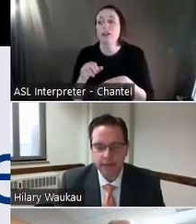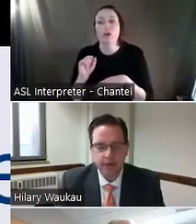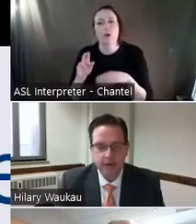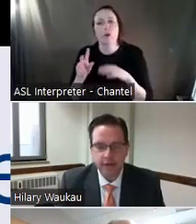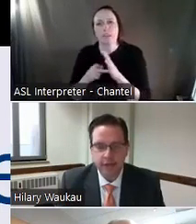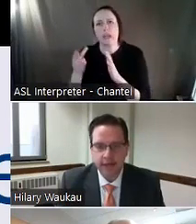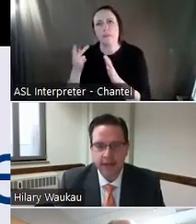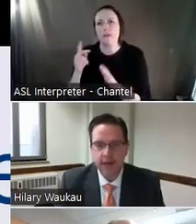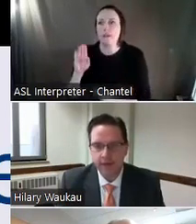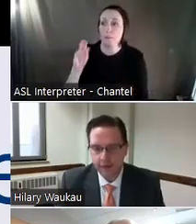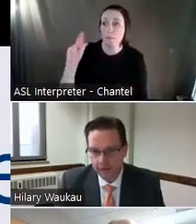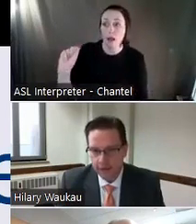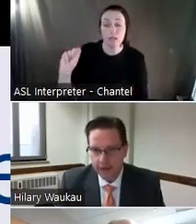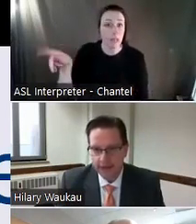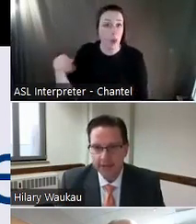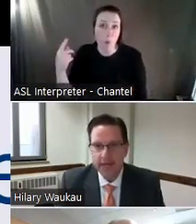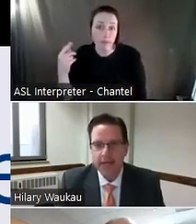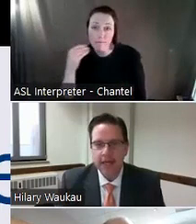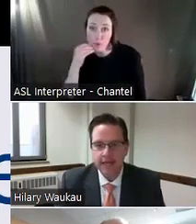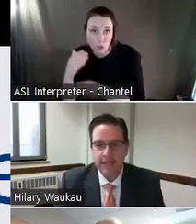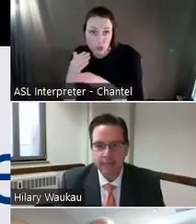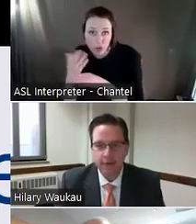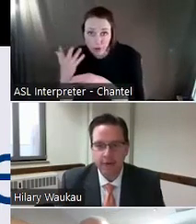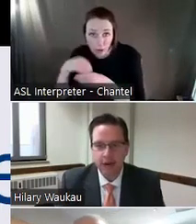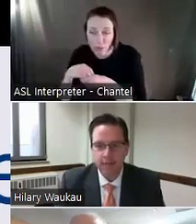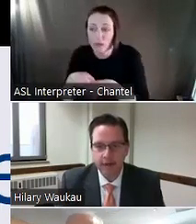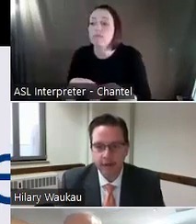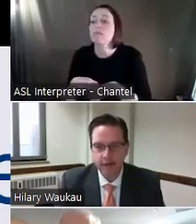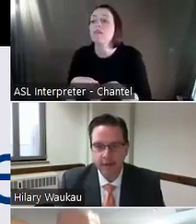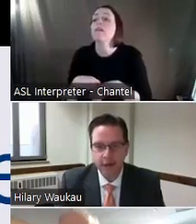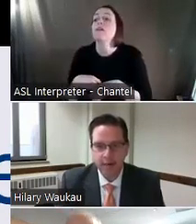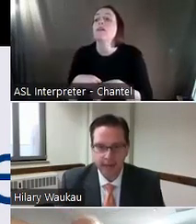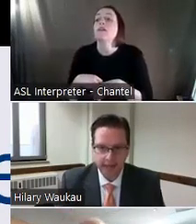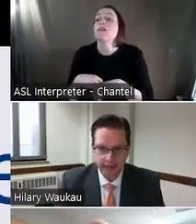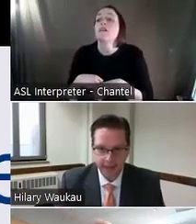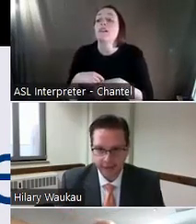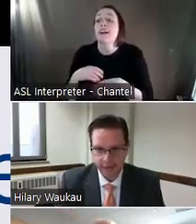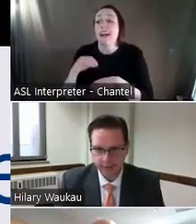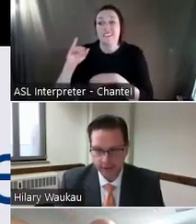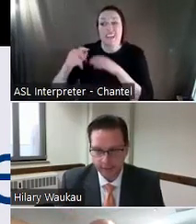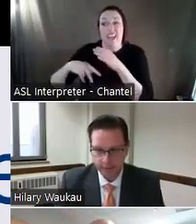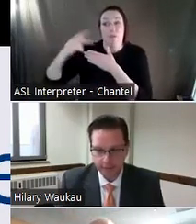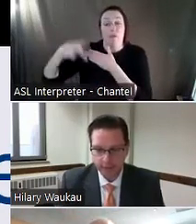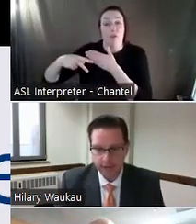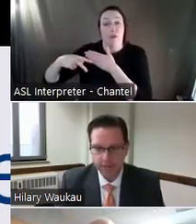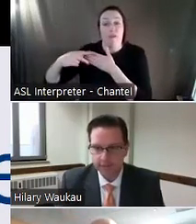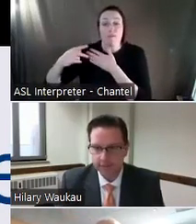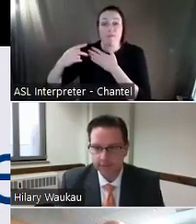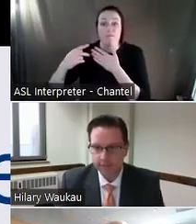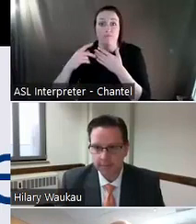in this governor's budget? And a follow-up to that is that program contingent upon Medicaid expansion for the Double Up Food